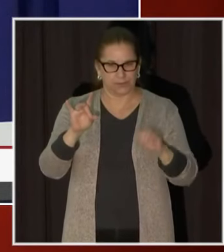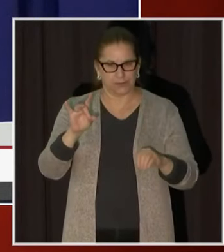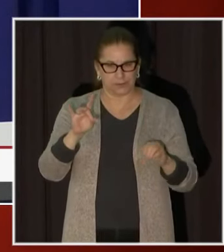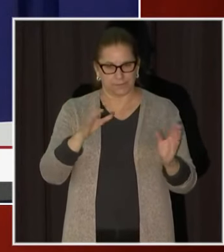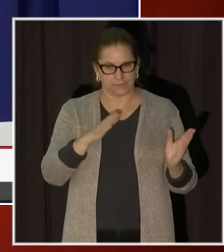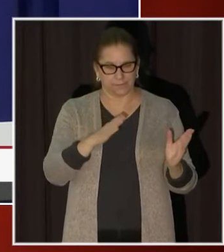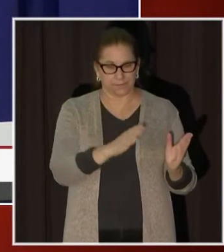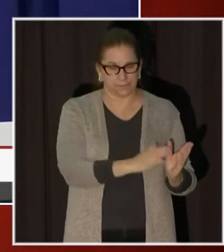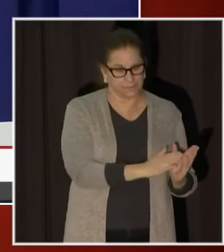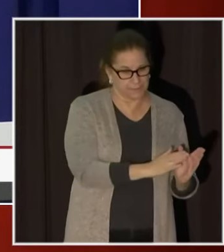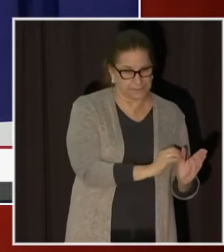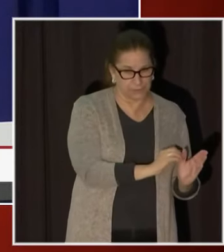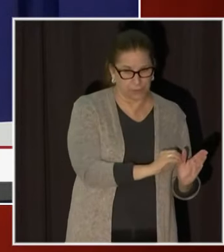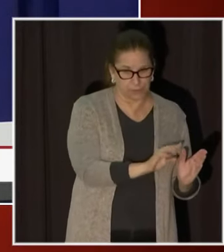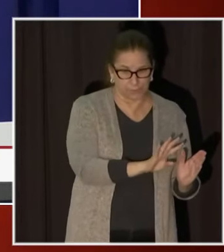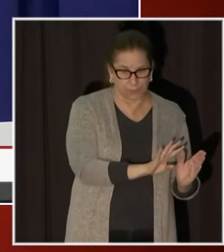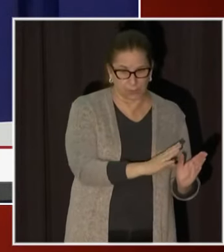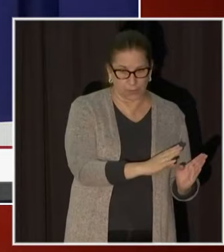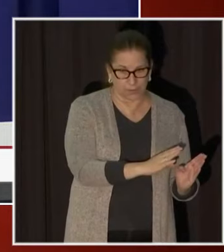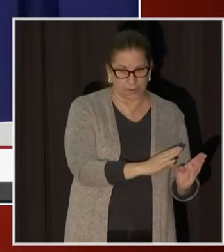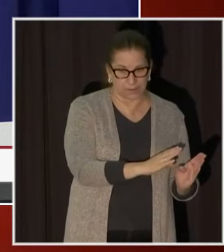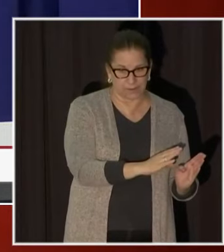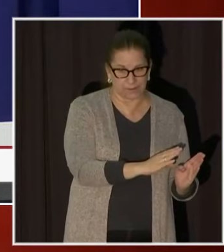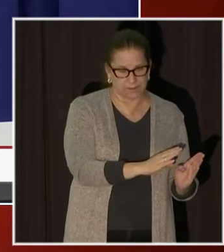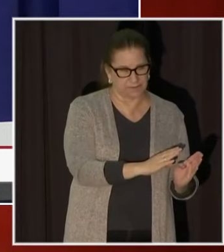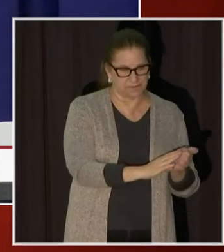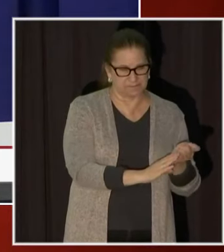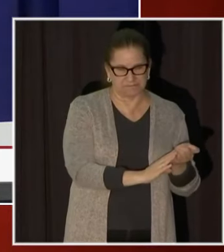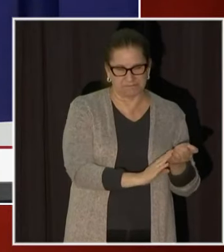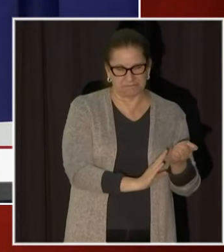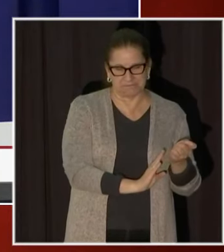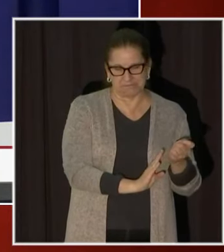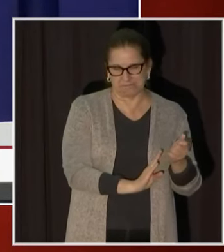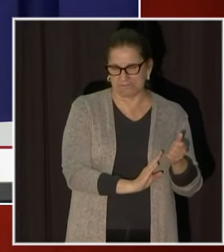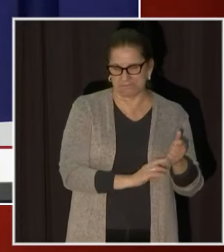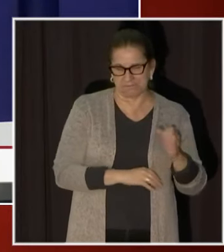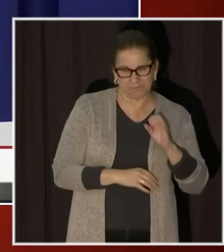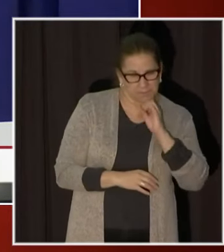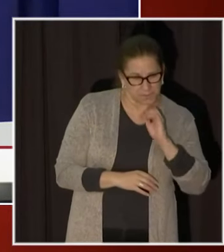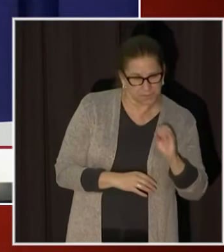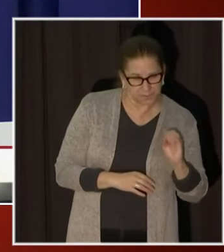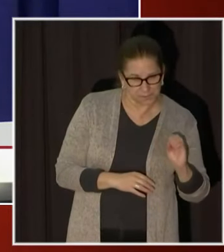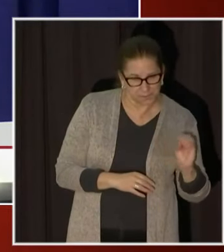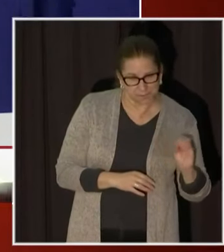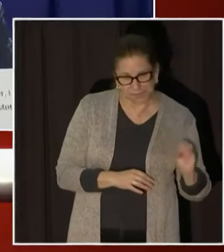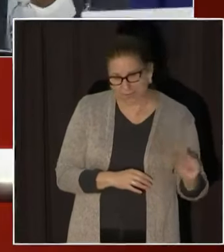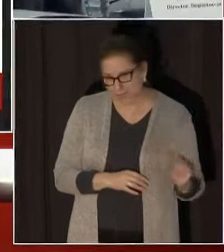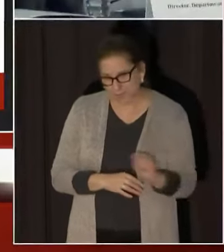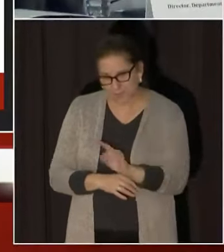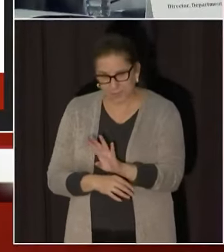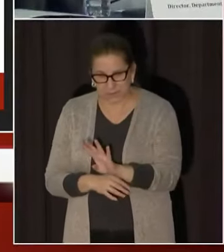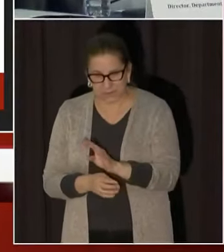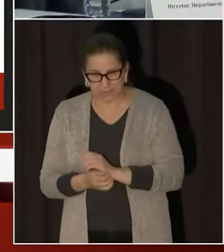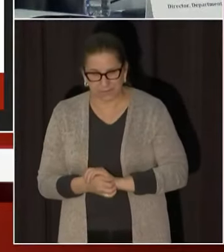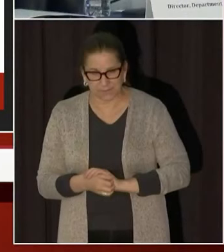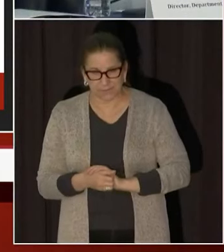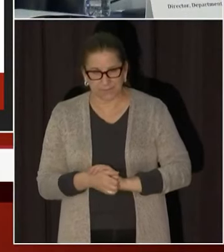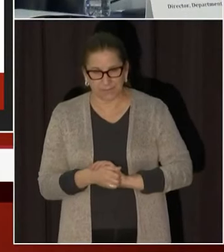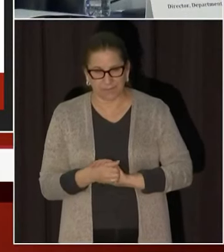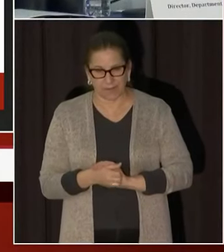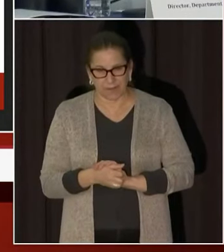group is where the fewest number of those cases are happening. We've had about 24 cases